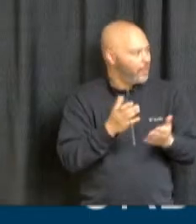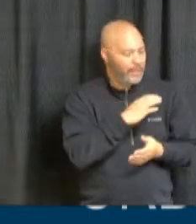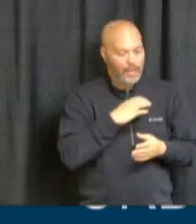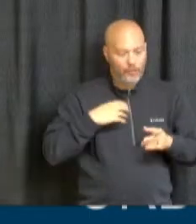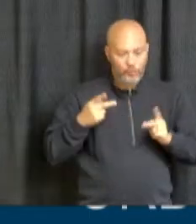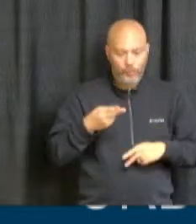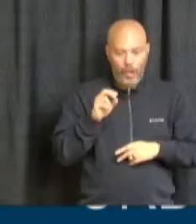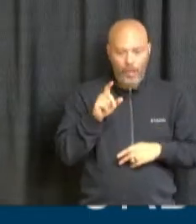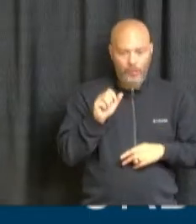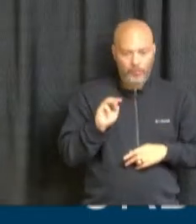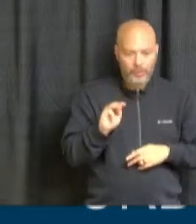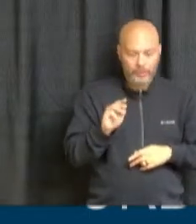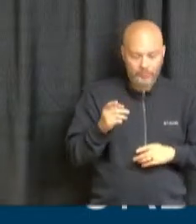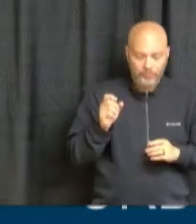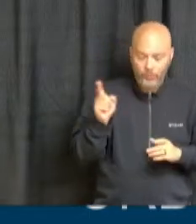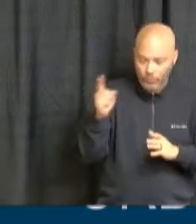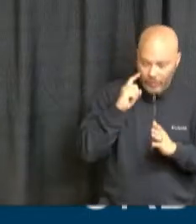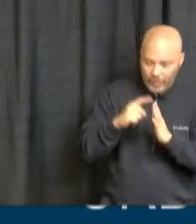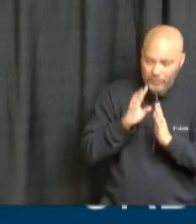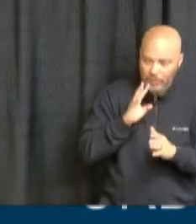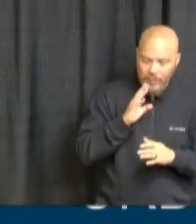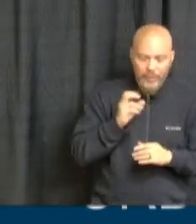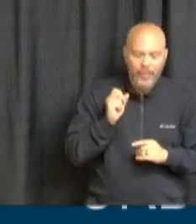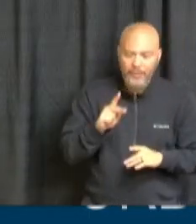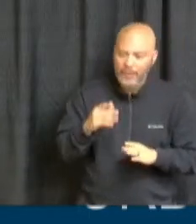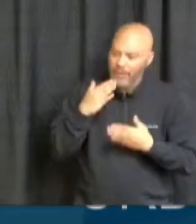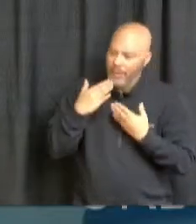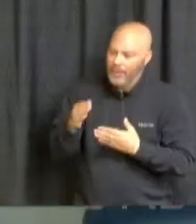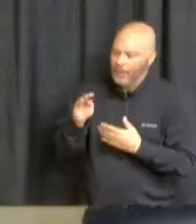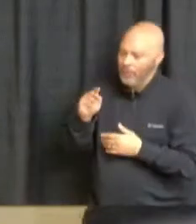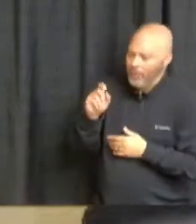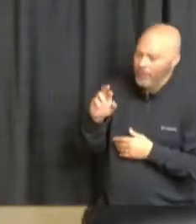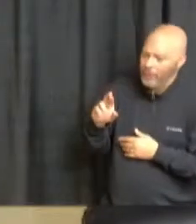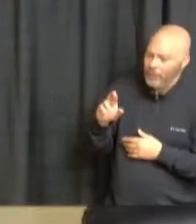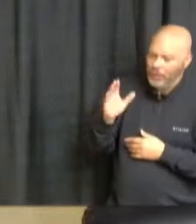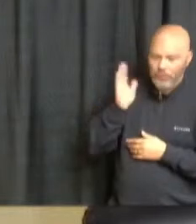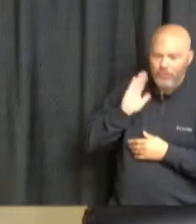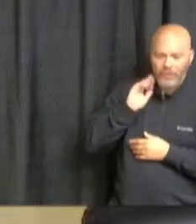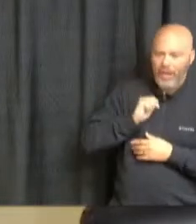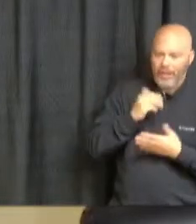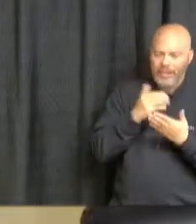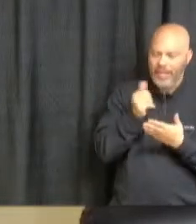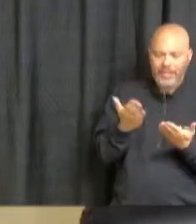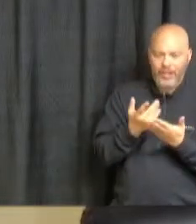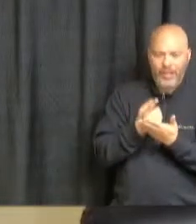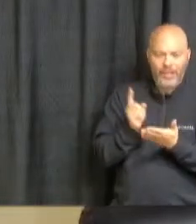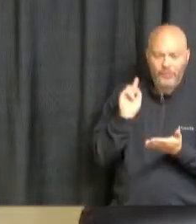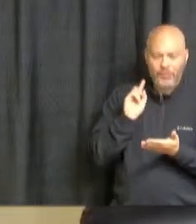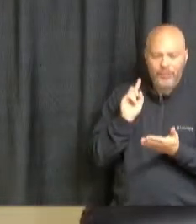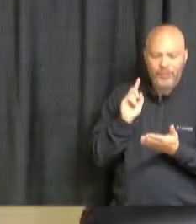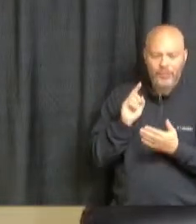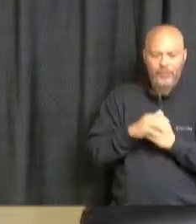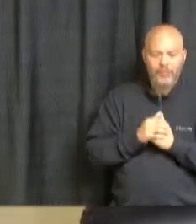Holloman, you recognized. Thank you, Mayor. Like I said previously, I wasn't here last week.